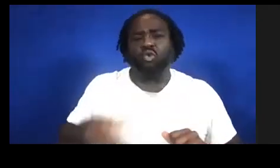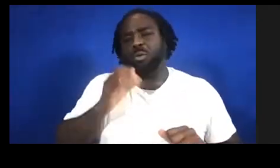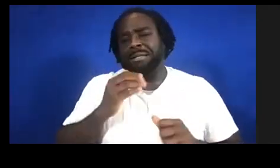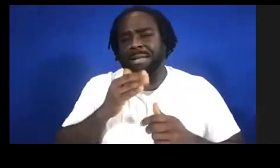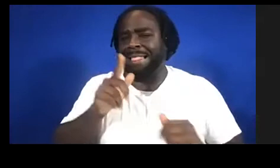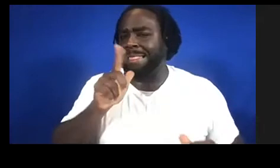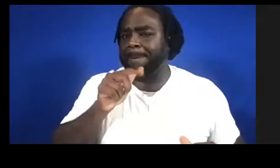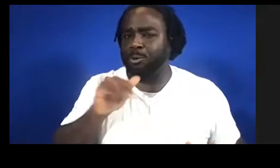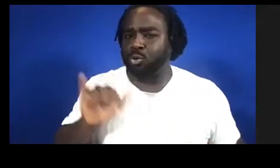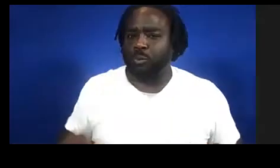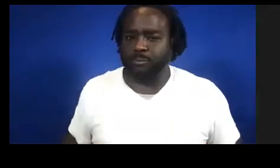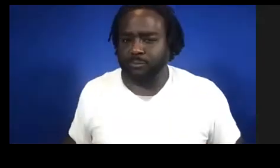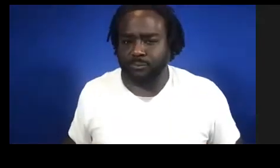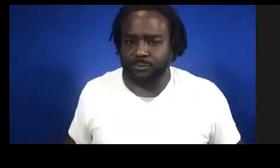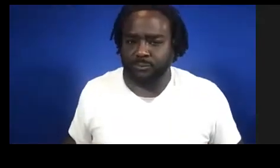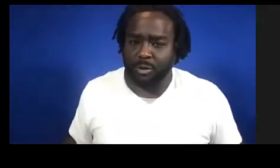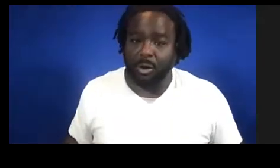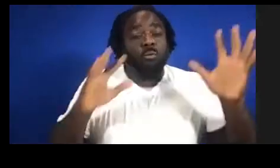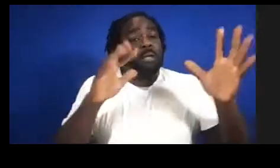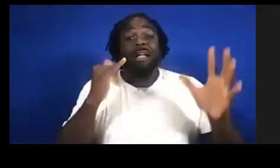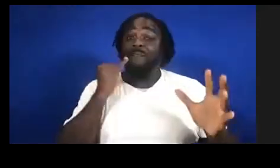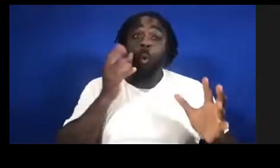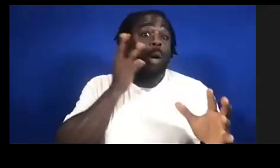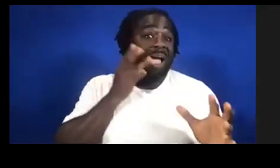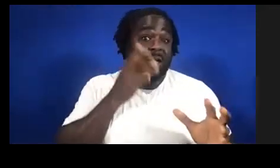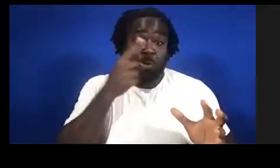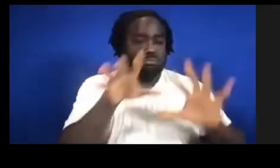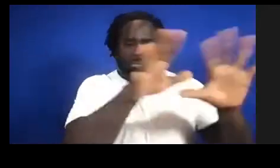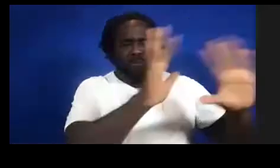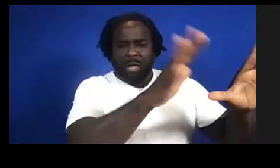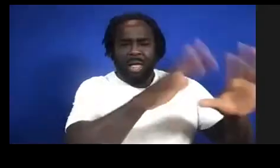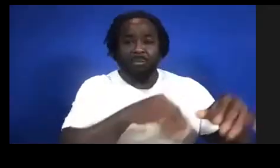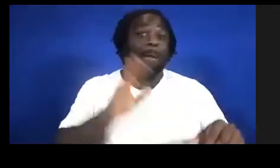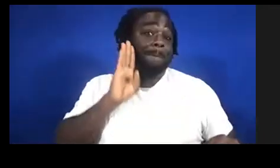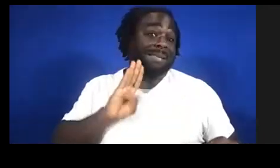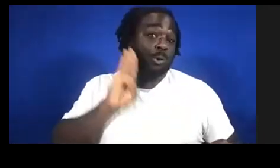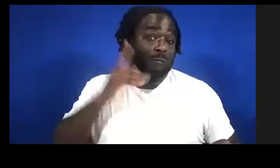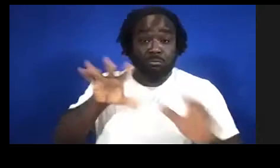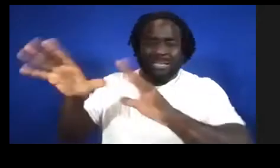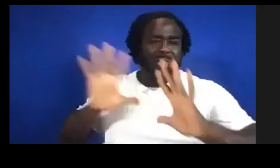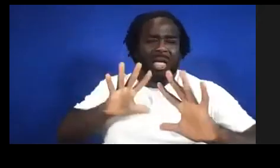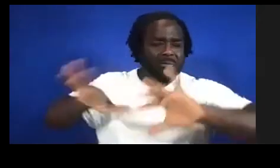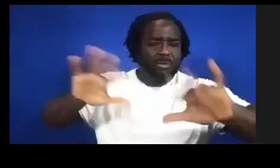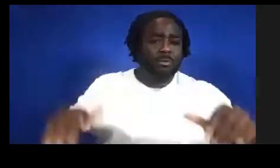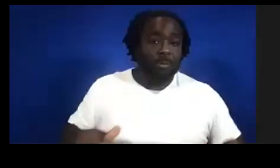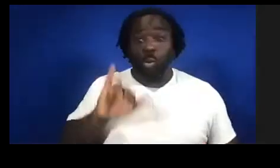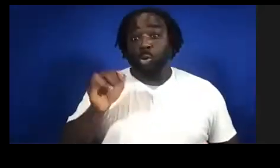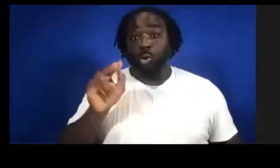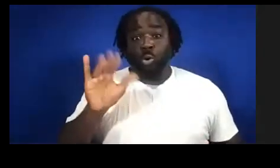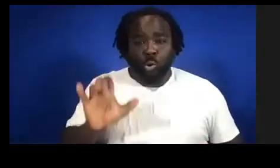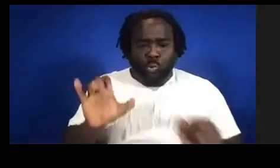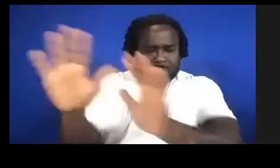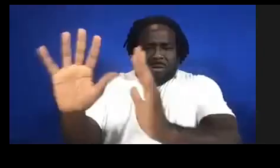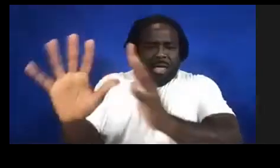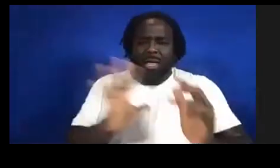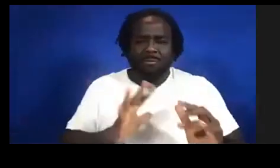some ribs, and eat them with y'all. And we'll have some good lemonade too. And some people can have some wine. I know that